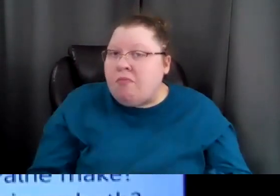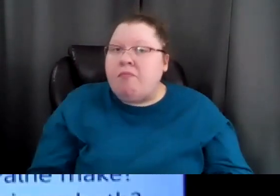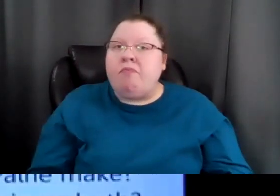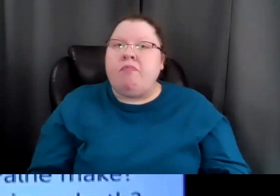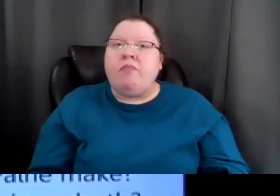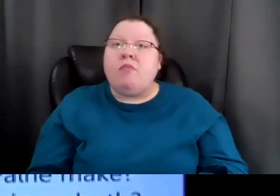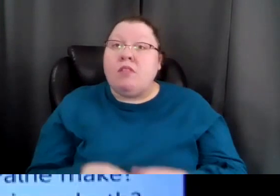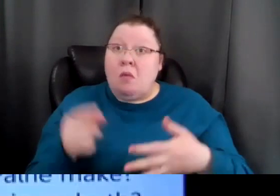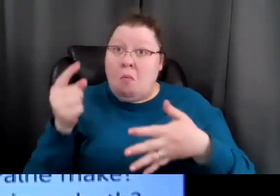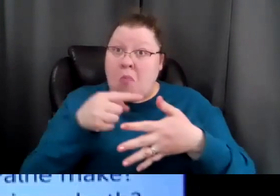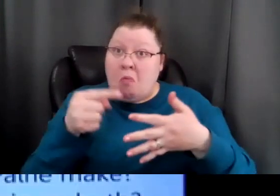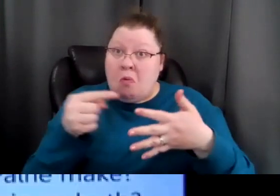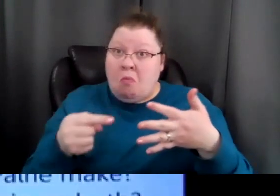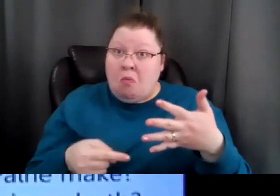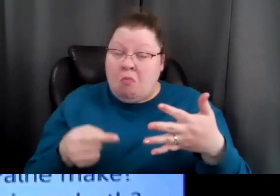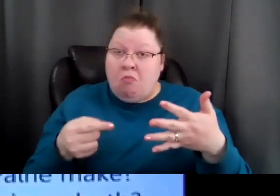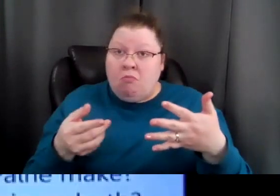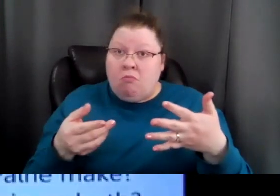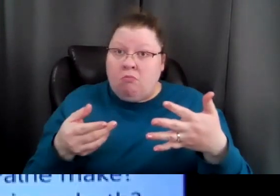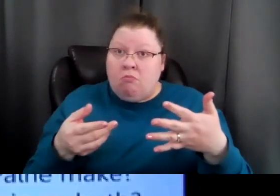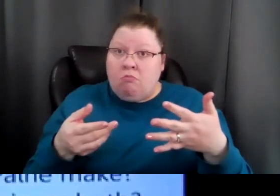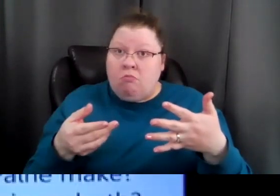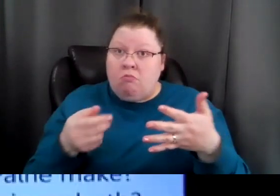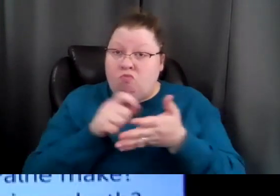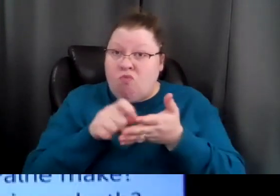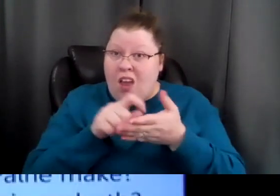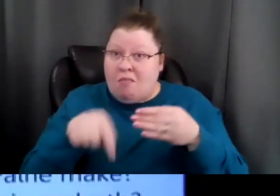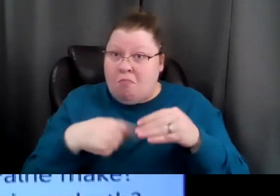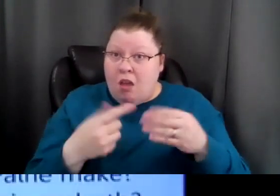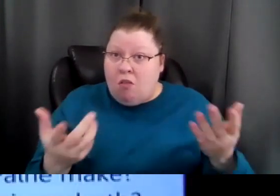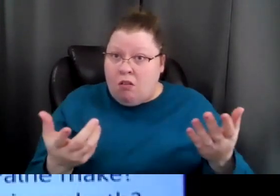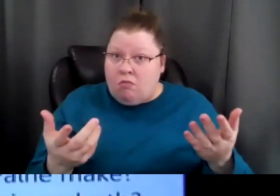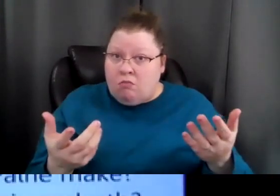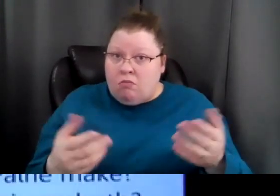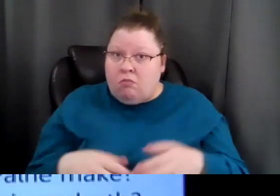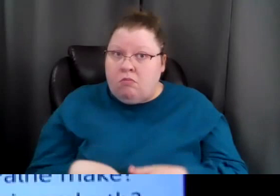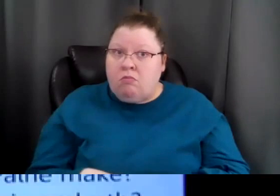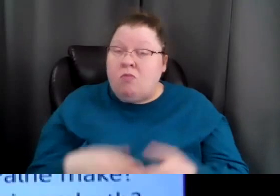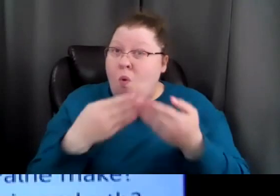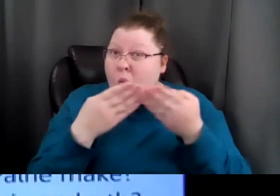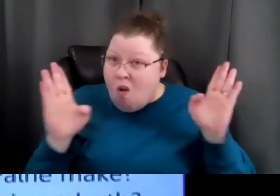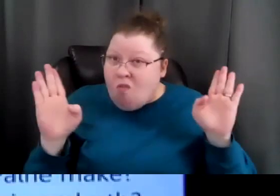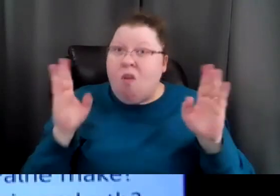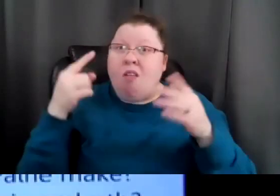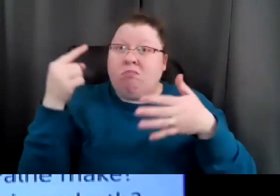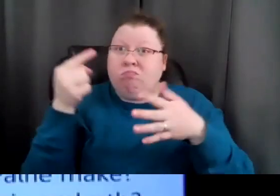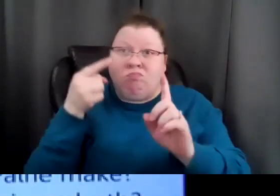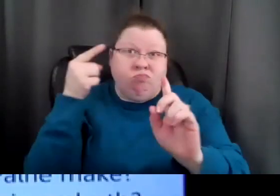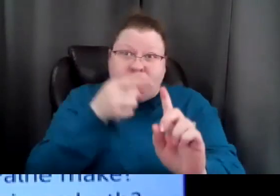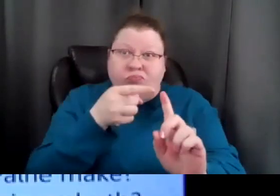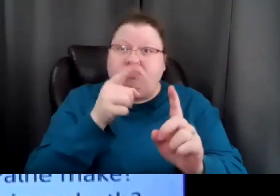What points does he make? And there'll be a point with every paragraph, and an overall point to the entire essay as